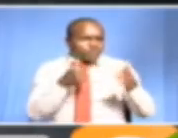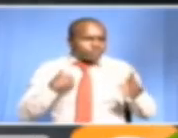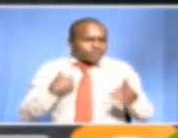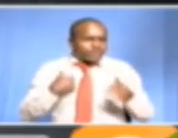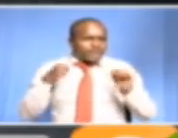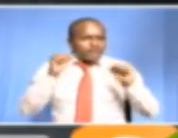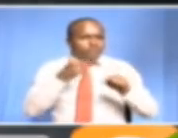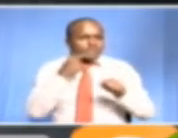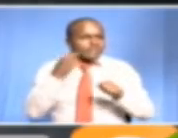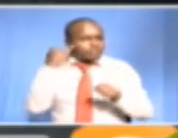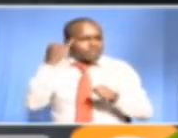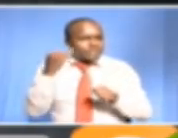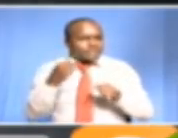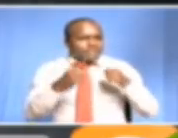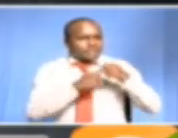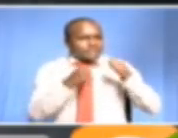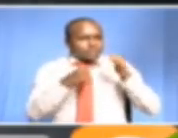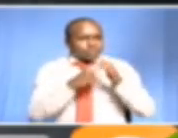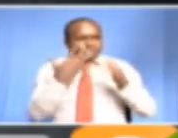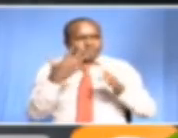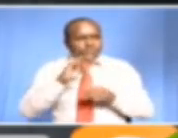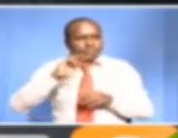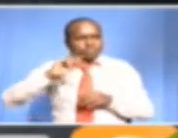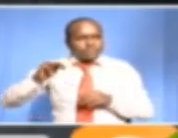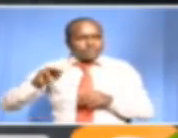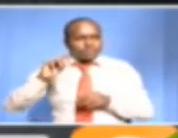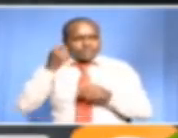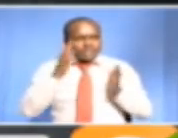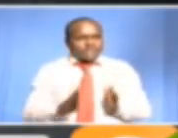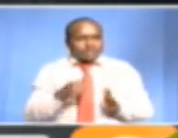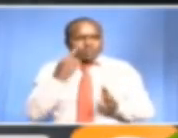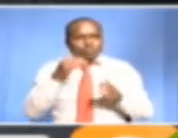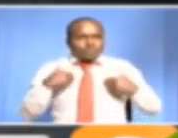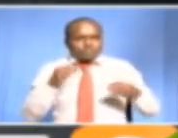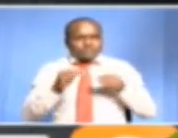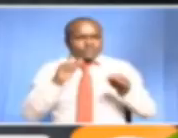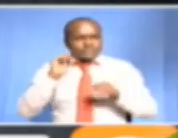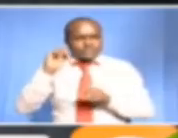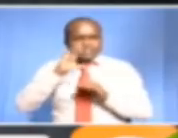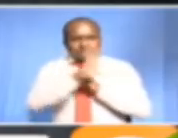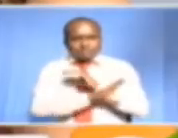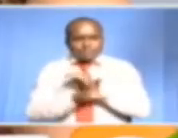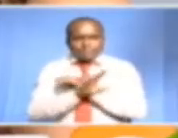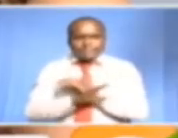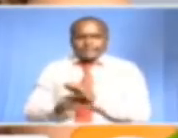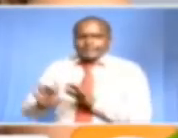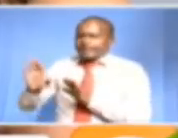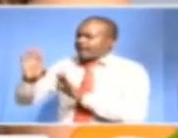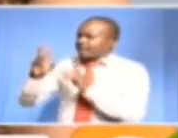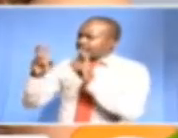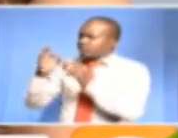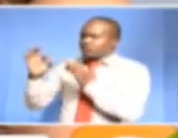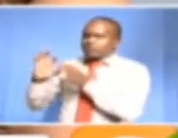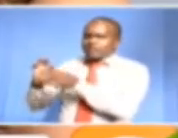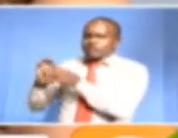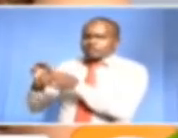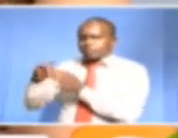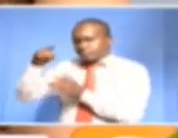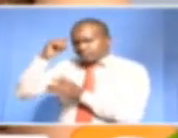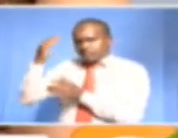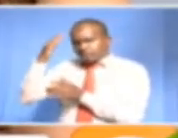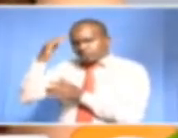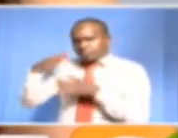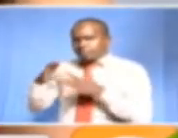imagine the 6.5 million Kenyans that have a disability in this country. And still on the issue of relationships, because I know people are curious